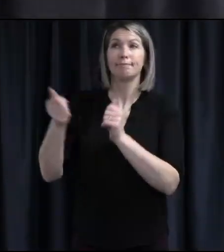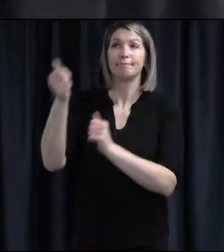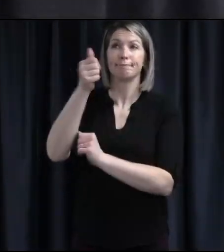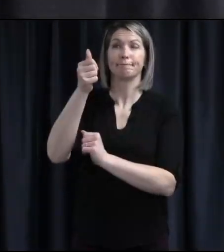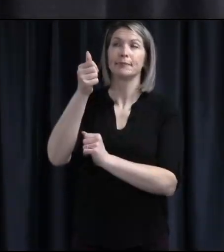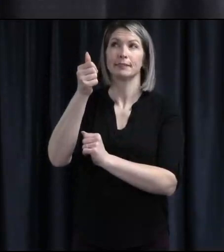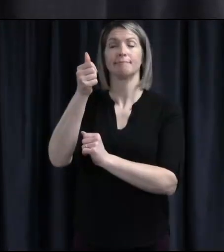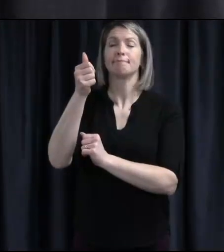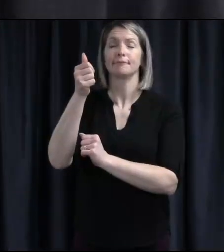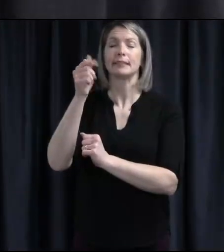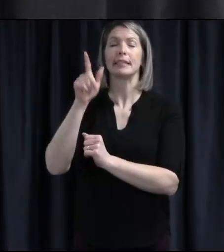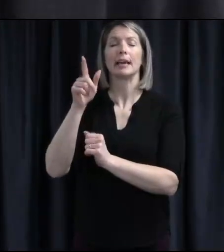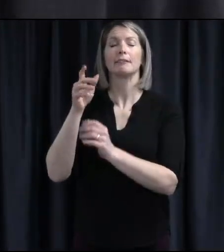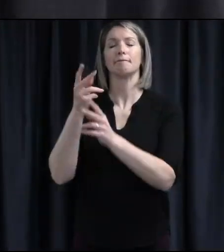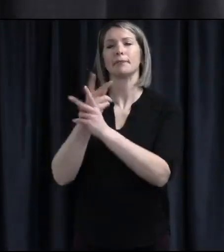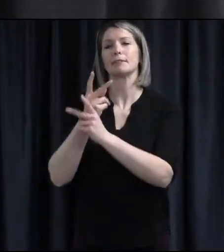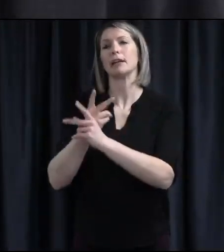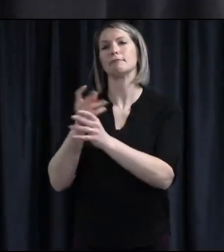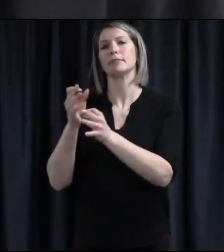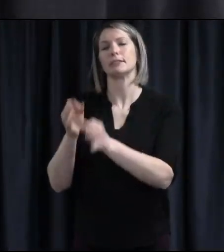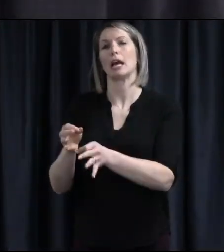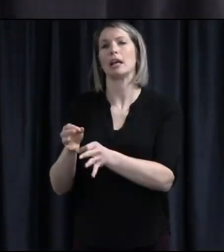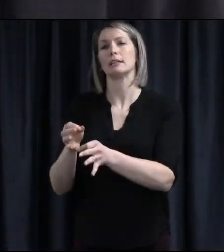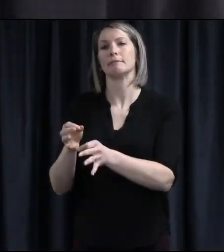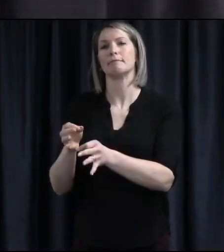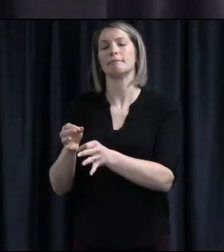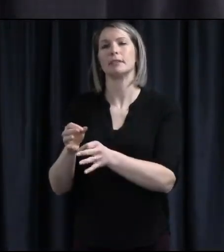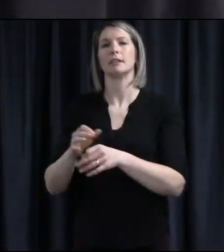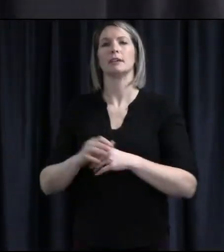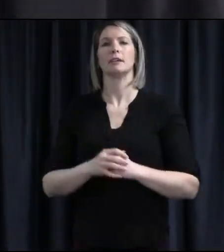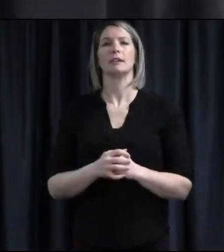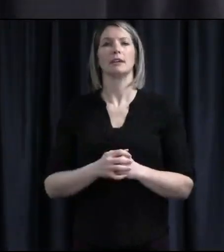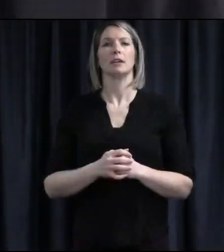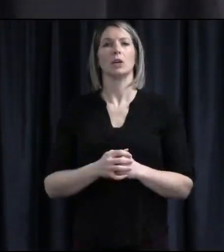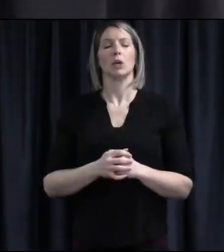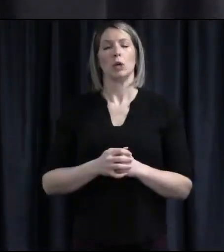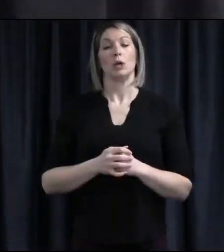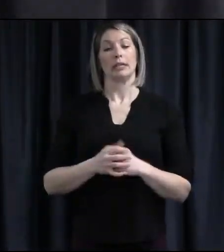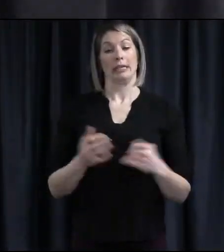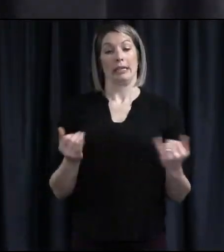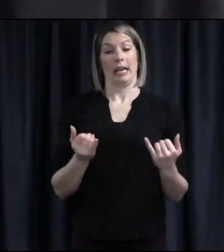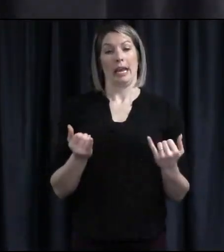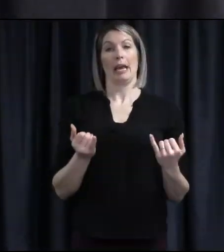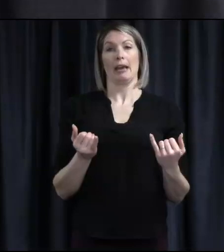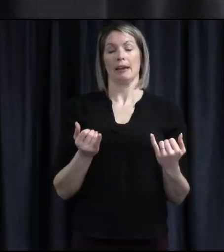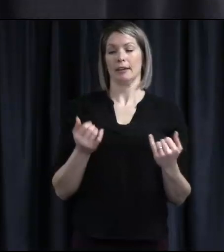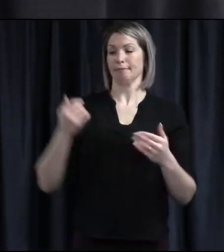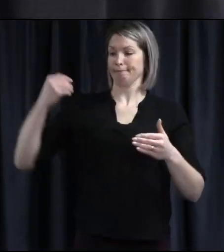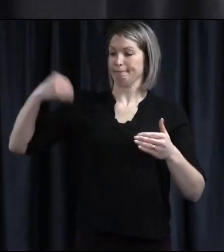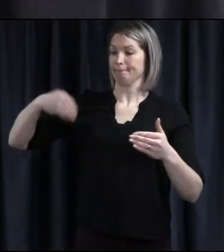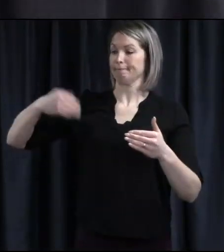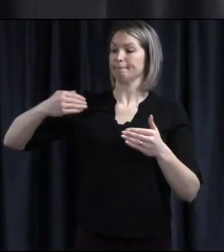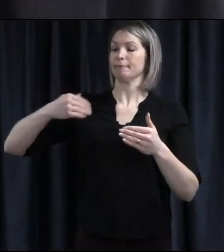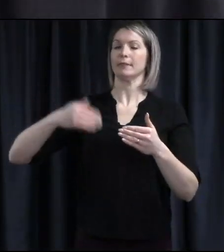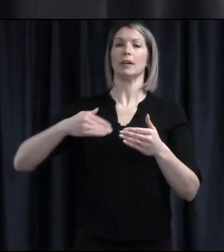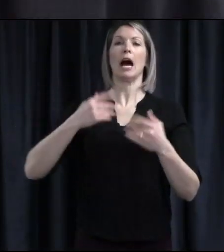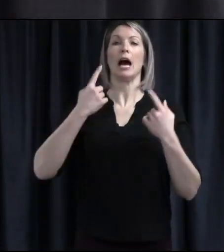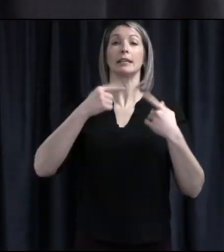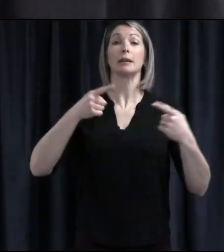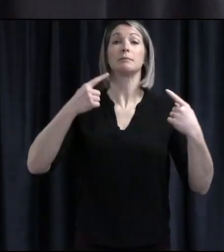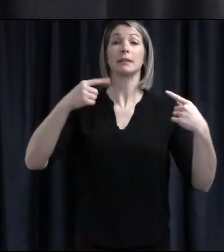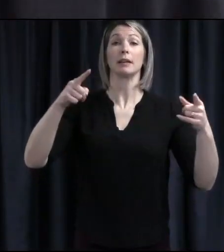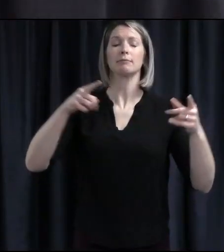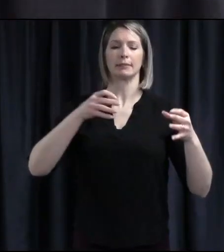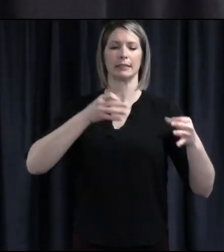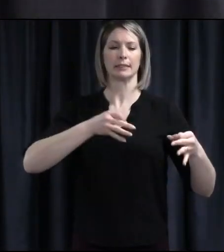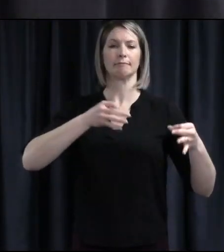today hopefully will prolong or will actually reduce, the period of time that we have to deal with